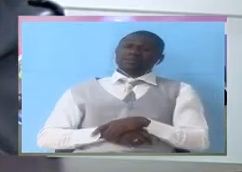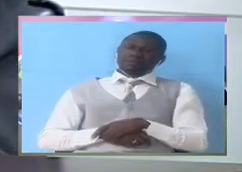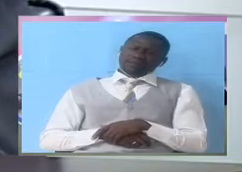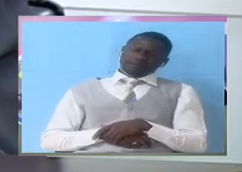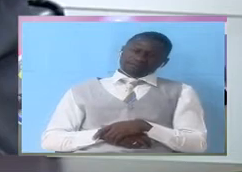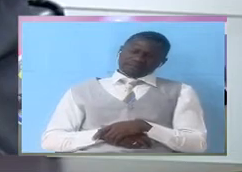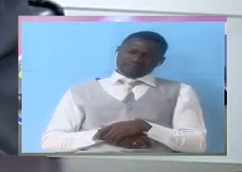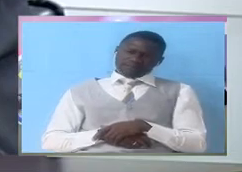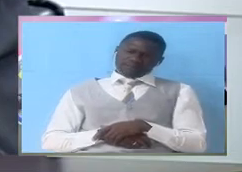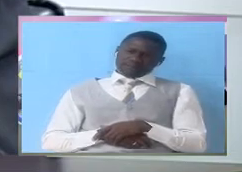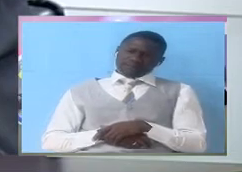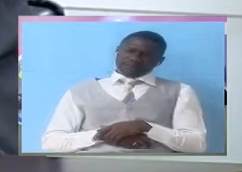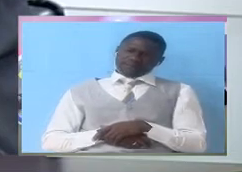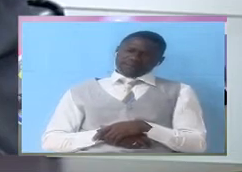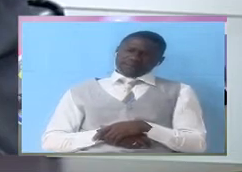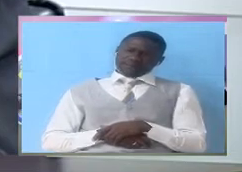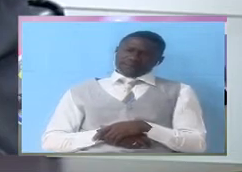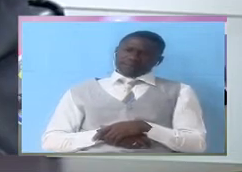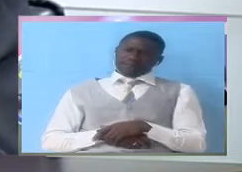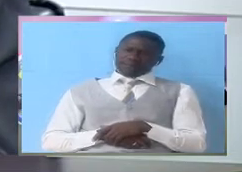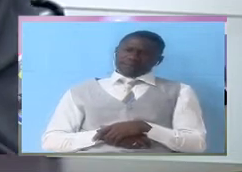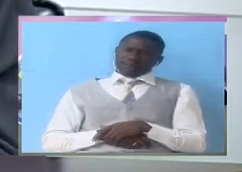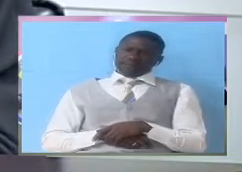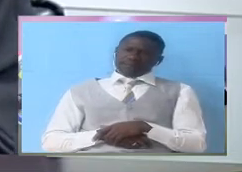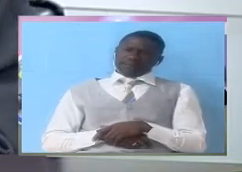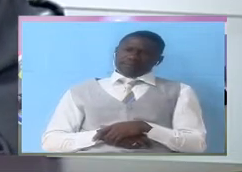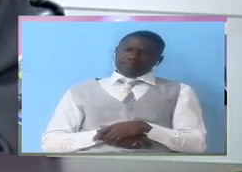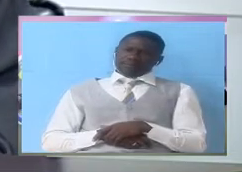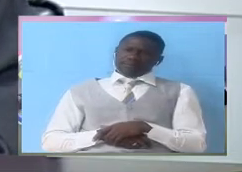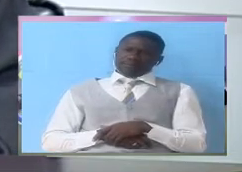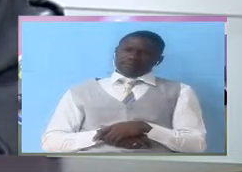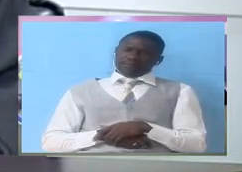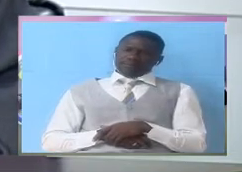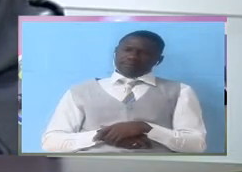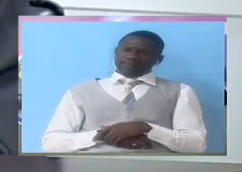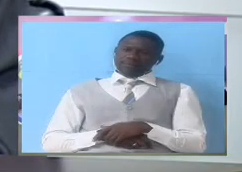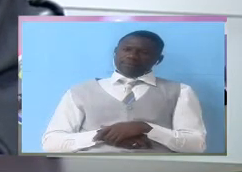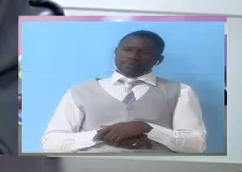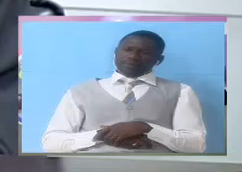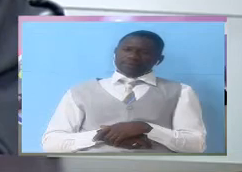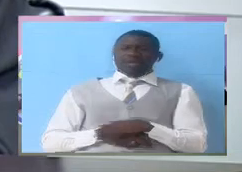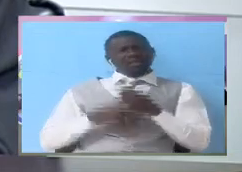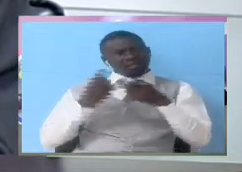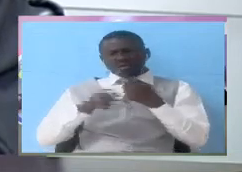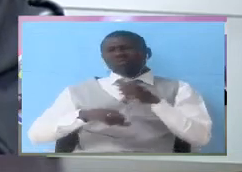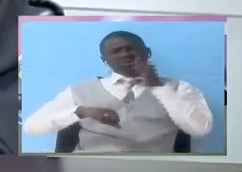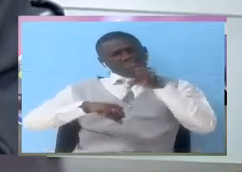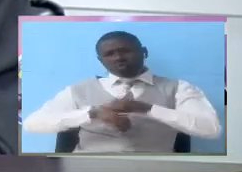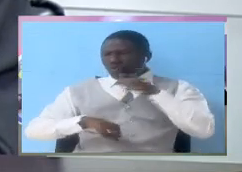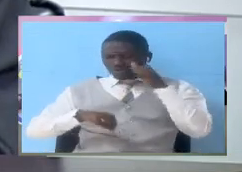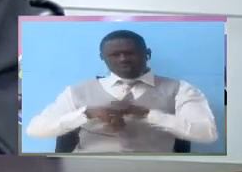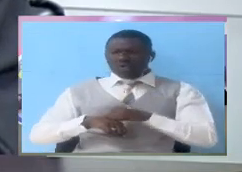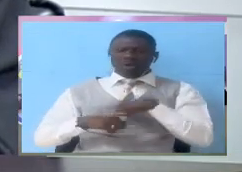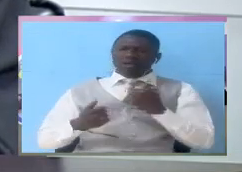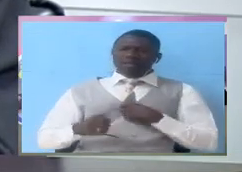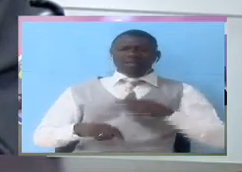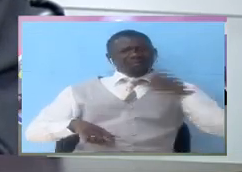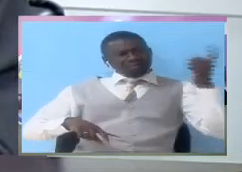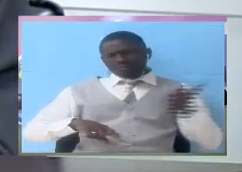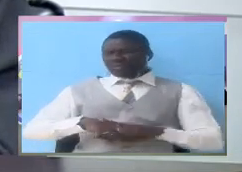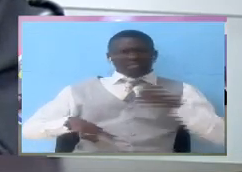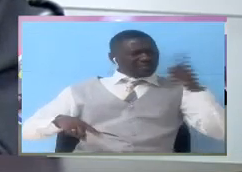yemu be tiyé sa bop bi lan moy li nga xamne mo ci kem tan ci li dan dox. The tortures and the beatings of the detainees. Metti